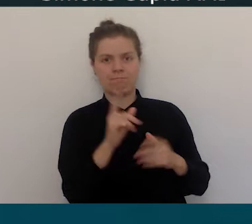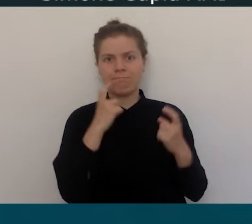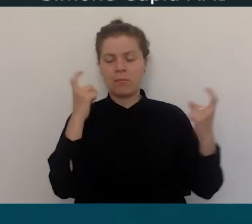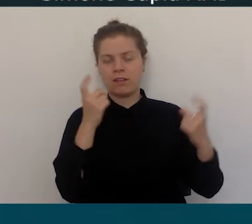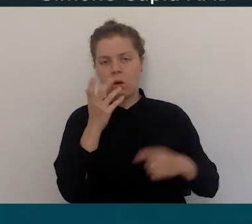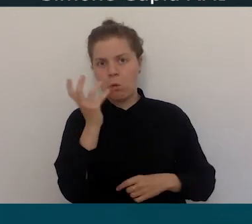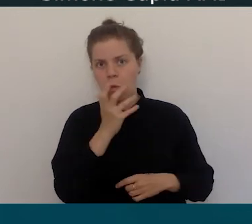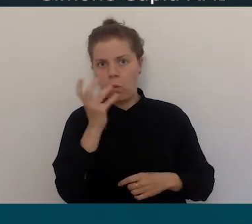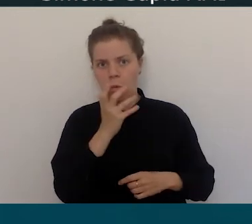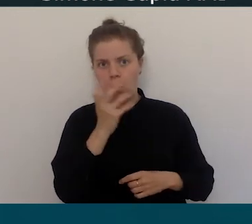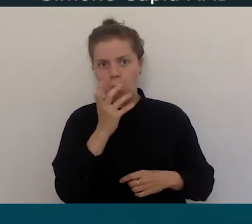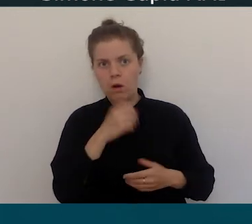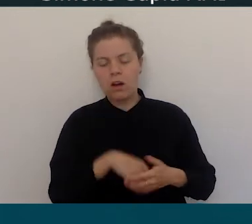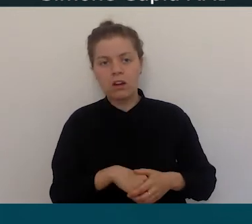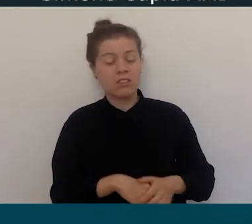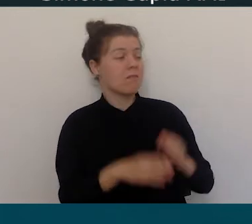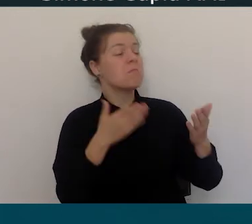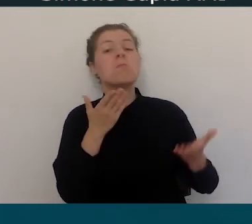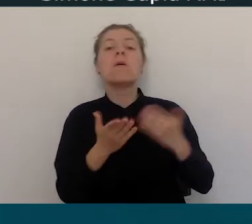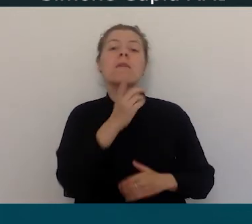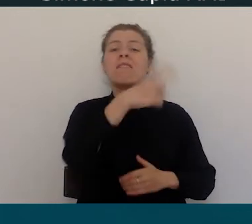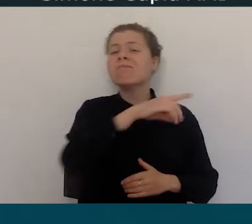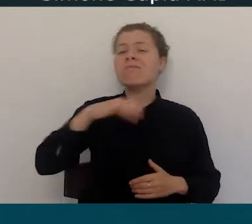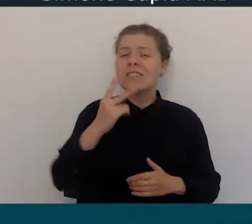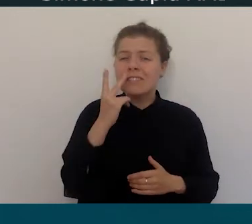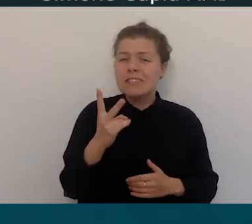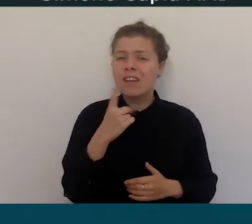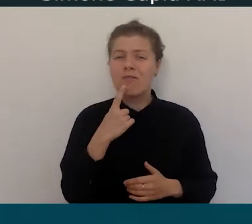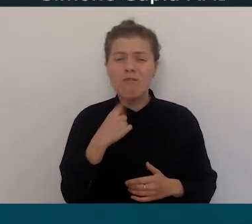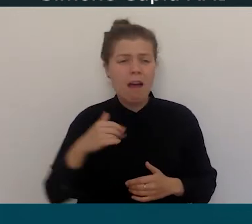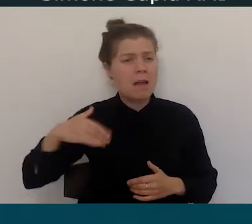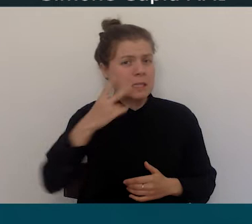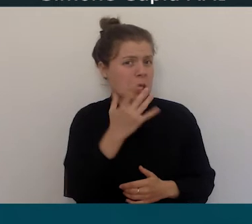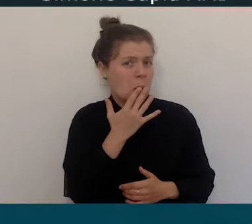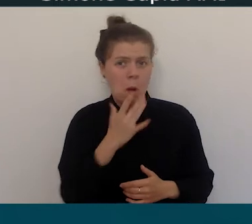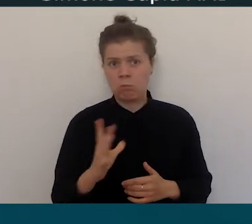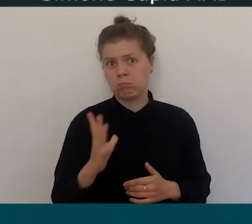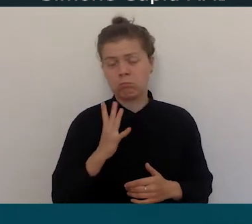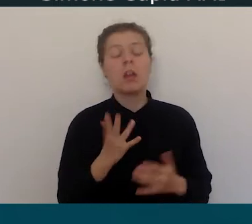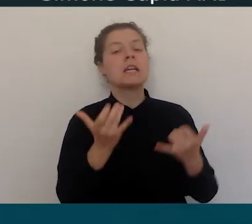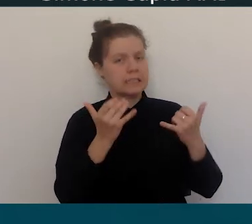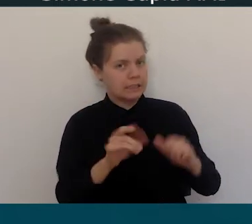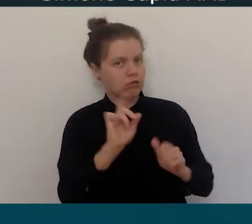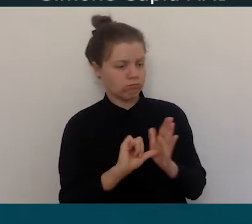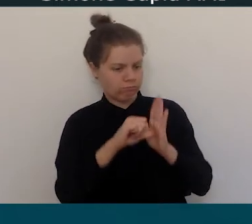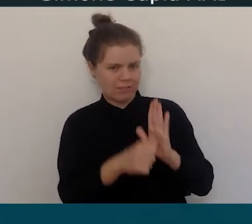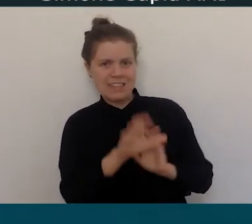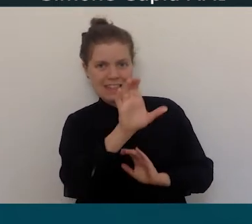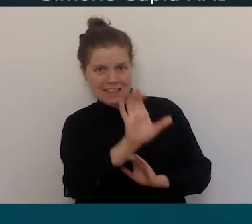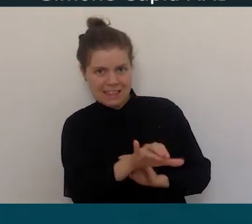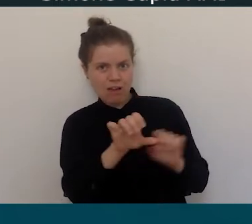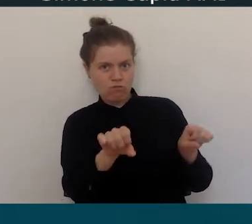or not your audience has ever seen ruby red or any similar color, it would be very important to